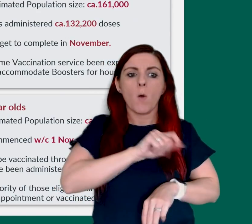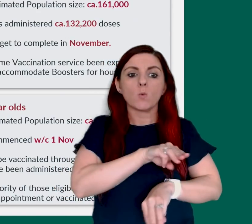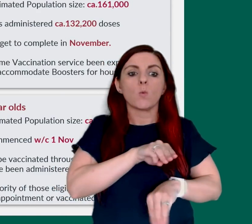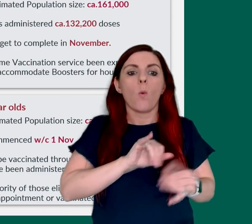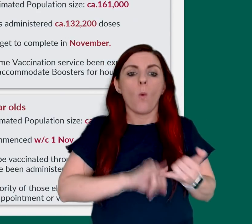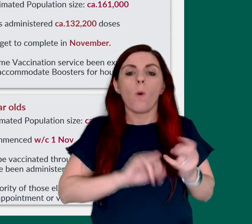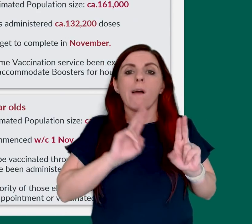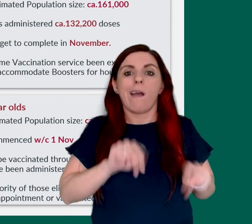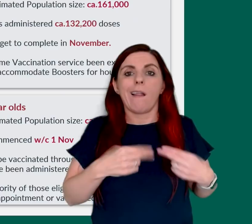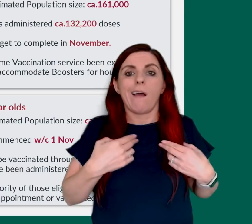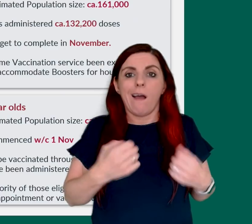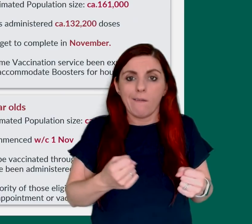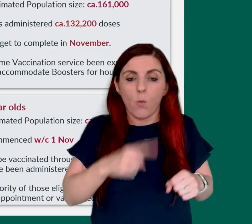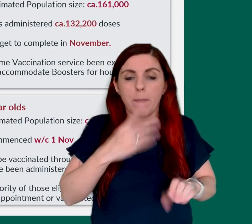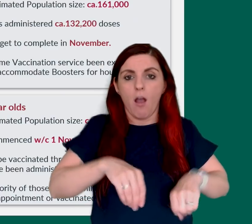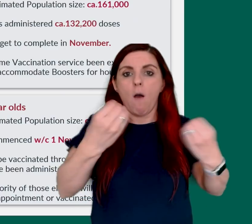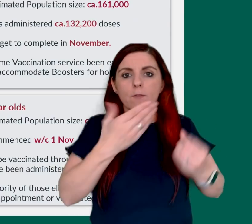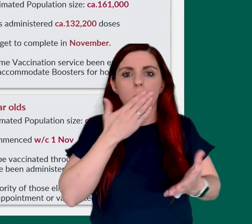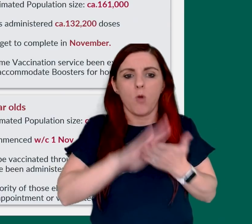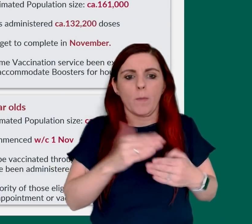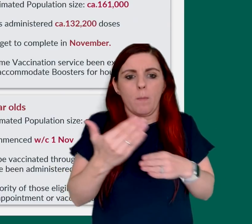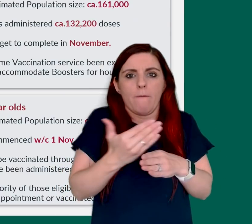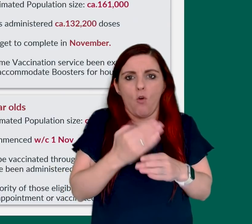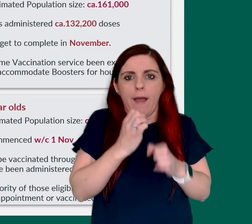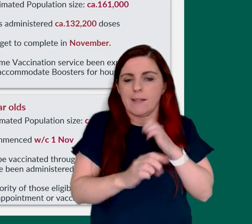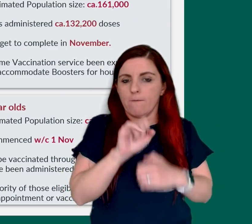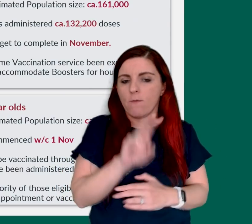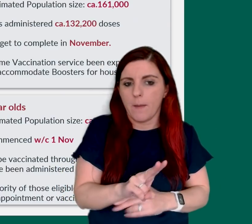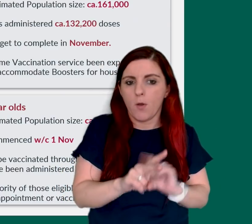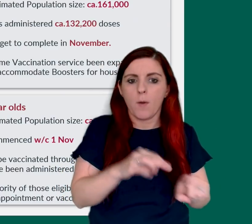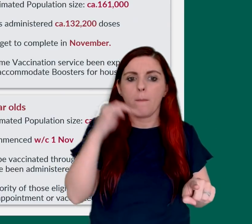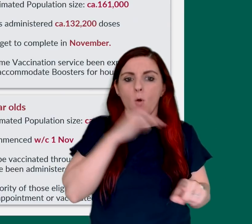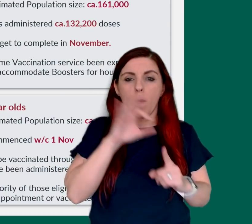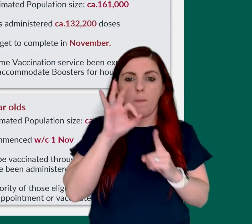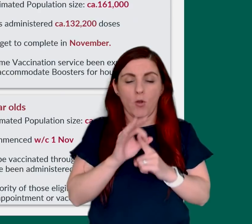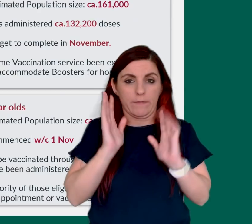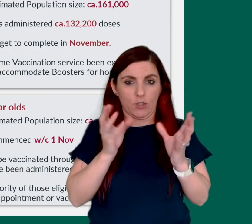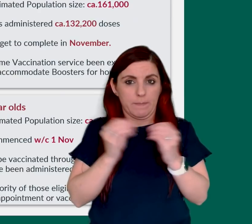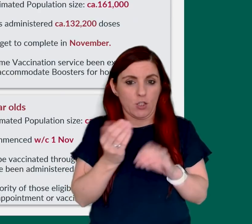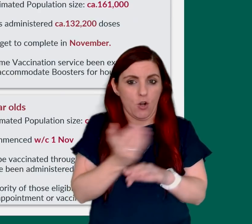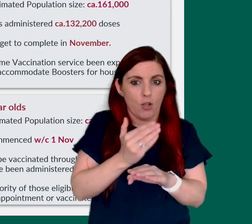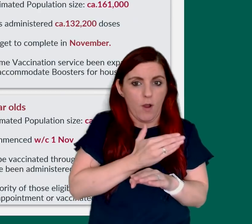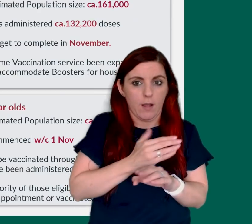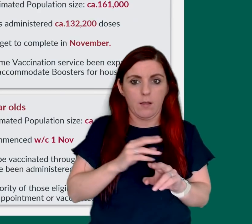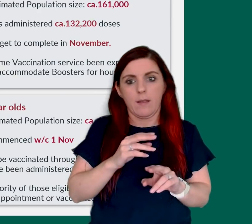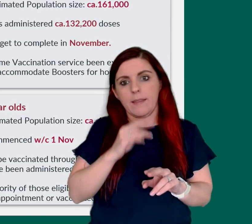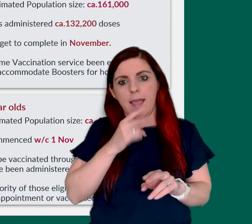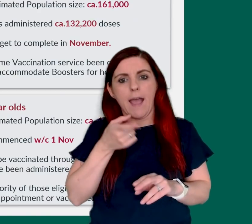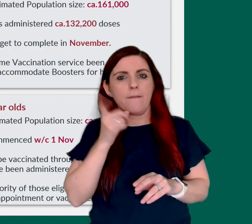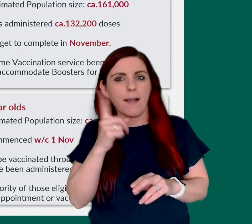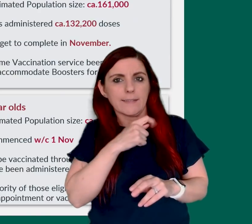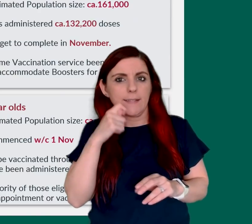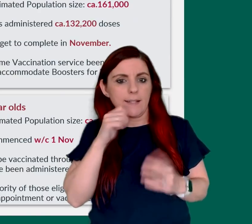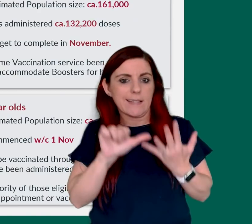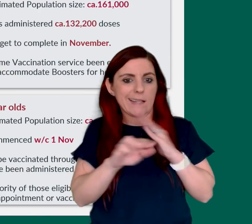eligible will have their appointment or be vaccinated by the end of November. And the really important point that was referred to earlier, the initial advice was recommended at 6